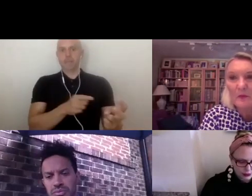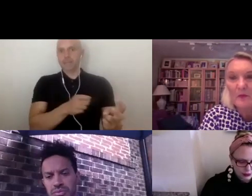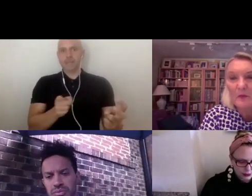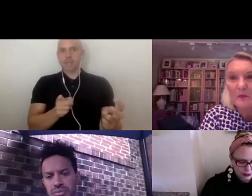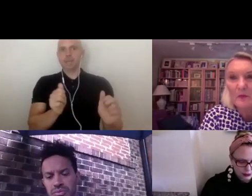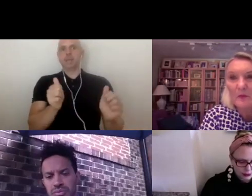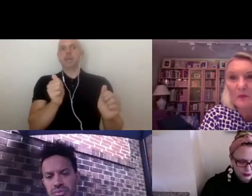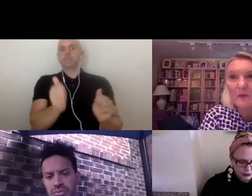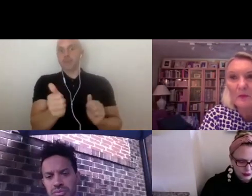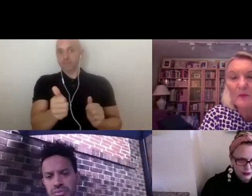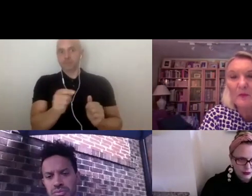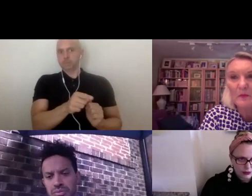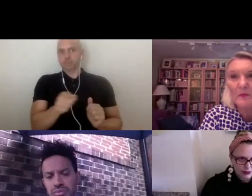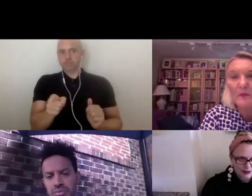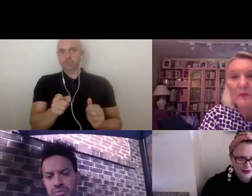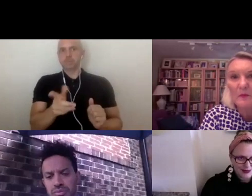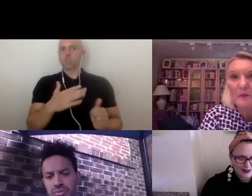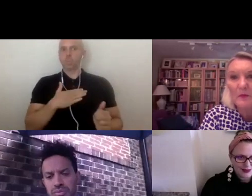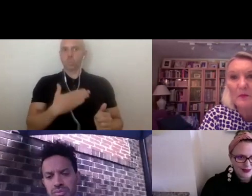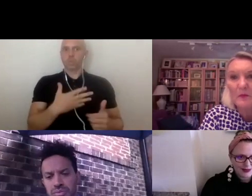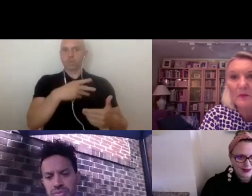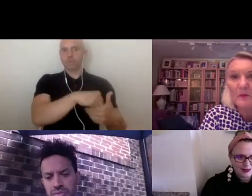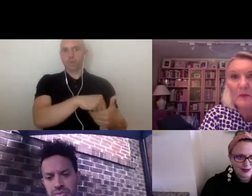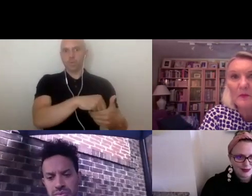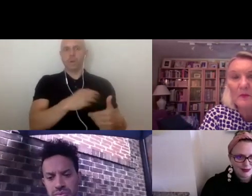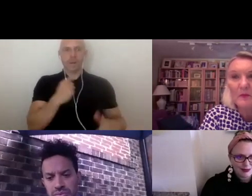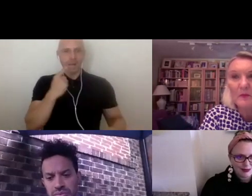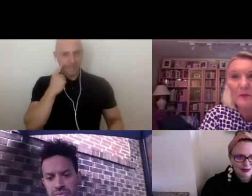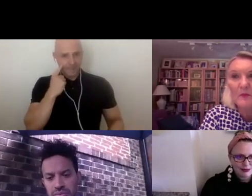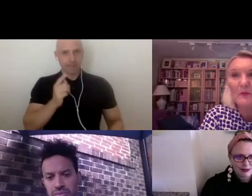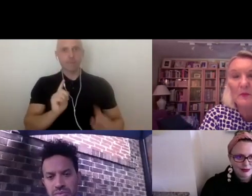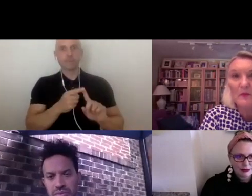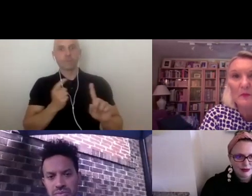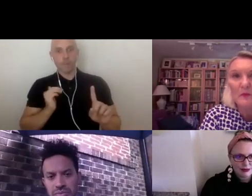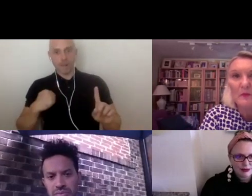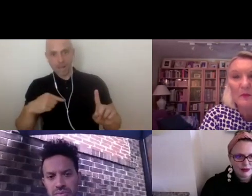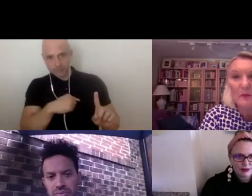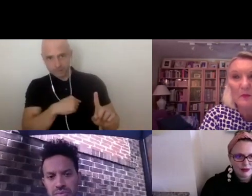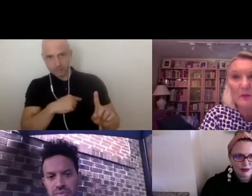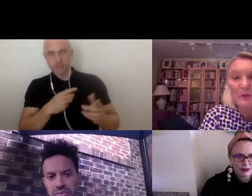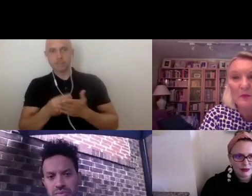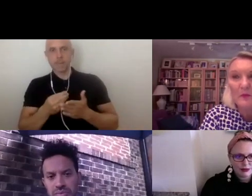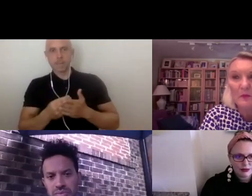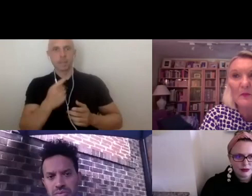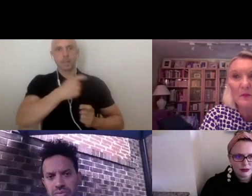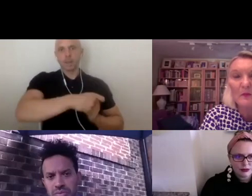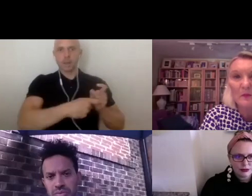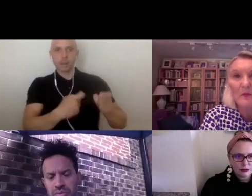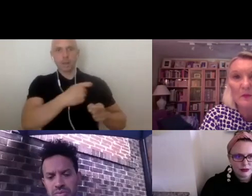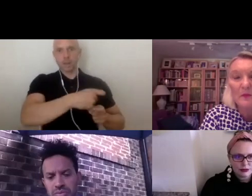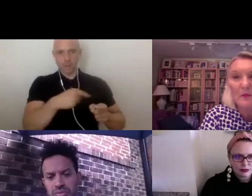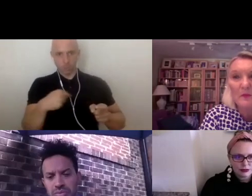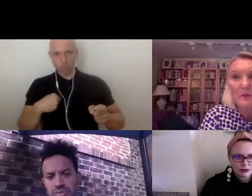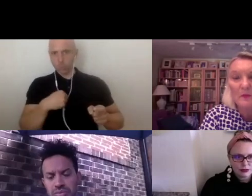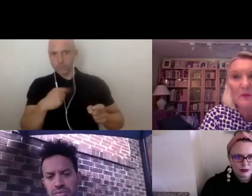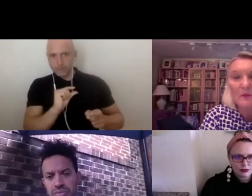be involved in that. And I think there might even be some money that could come from our side, because I think it's the reinventing the wheel that might prevent a